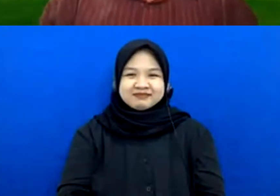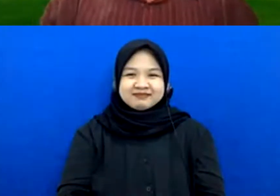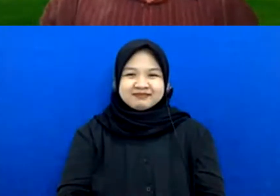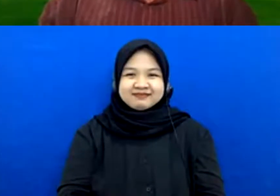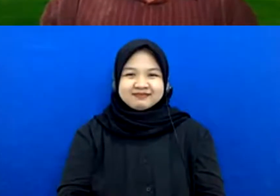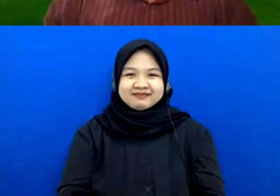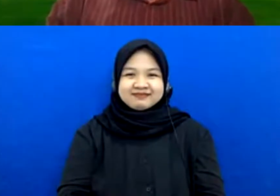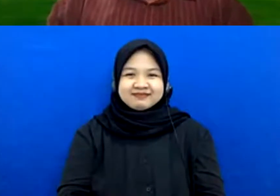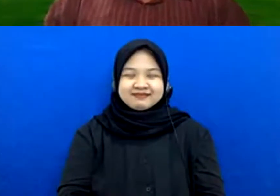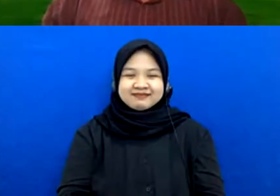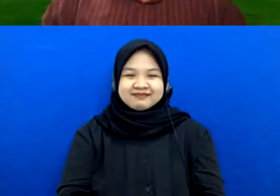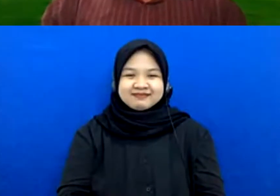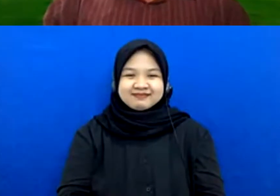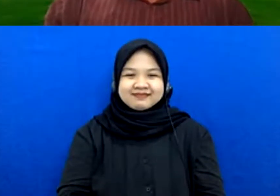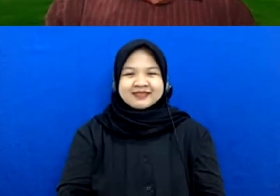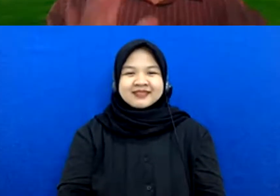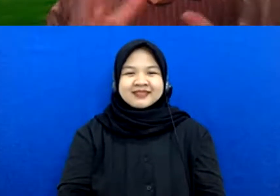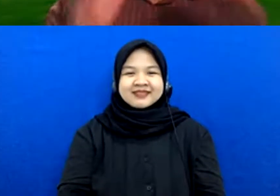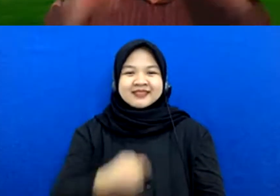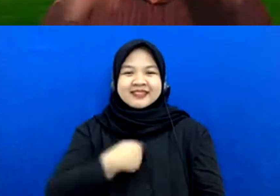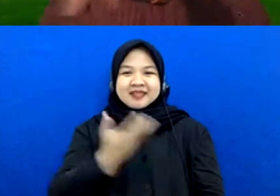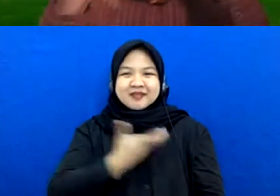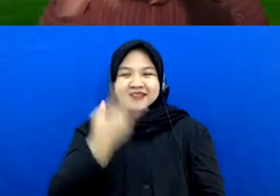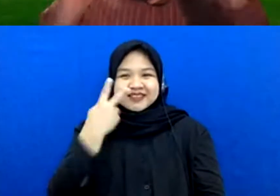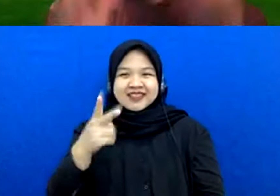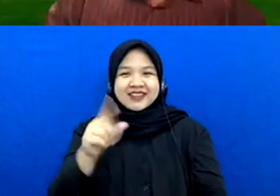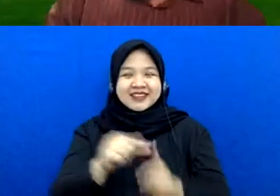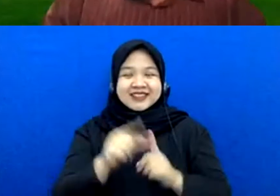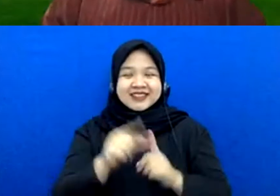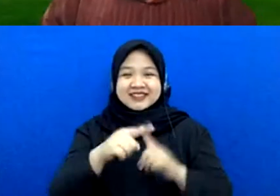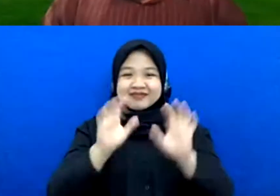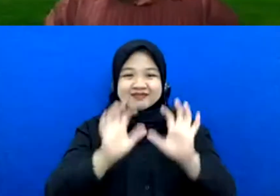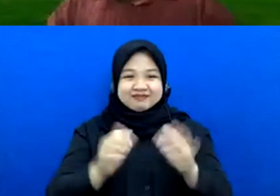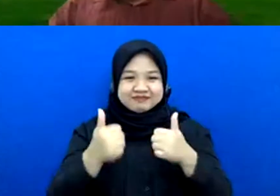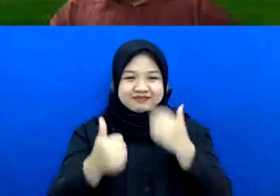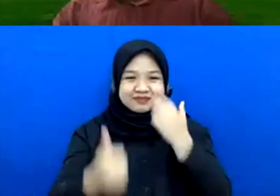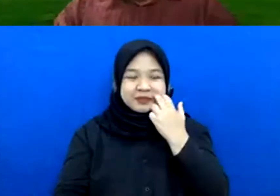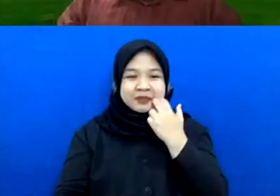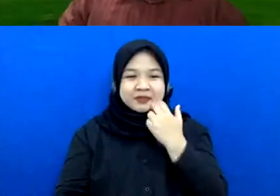I'm going to have to work out where you get some of these PowerPoint templates from.